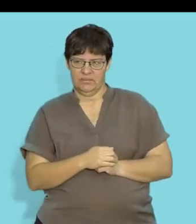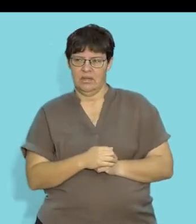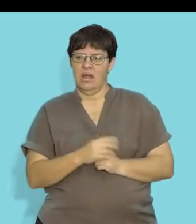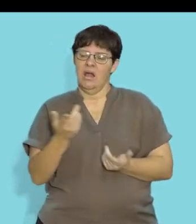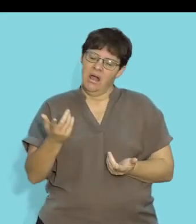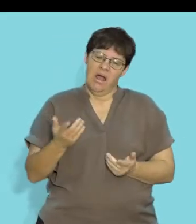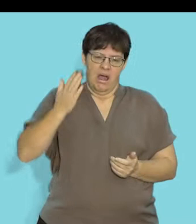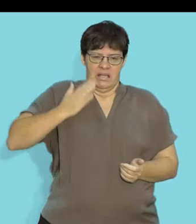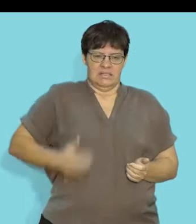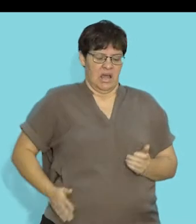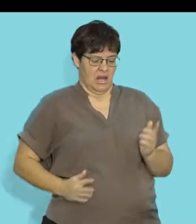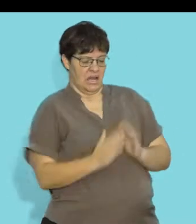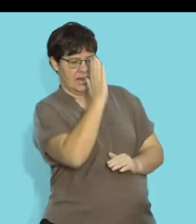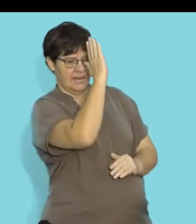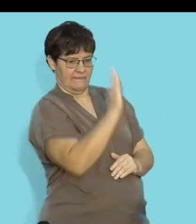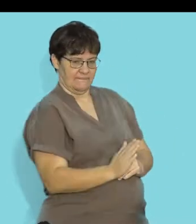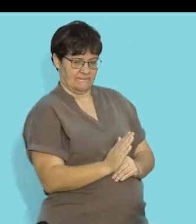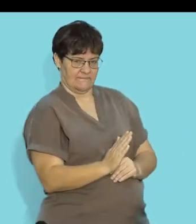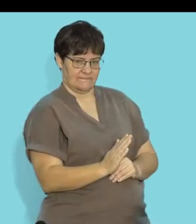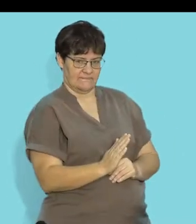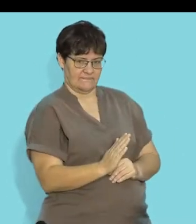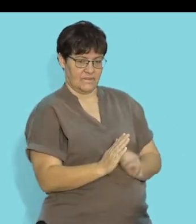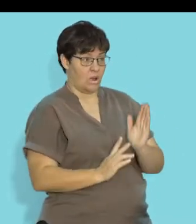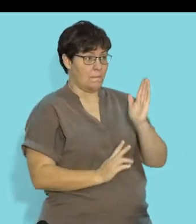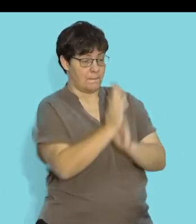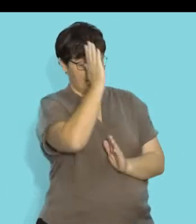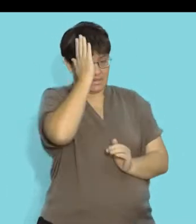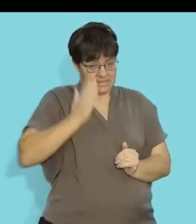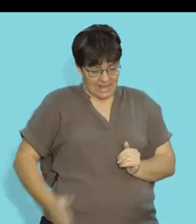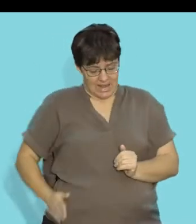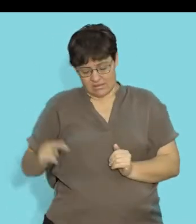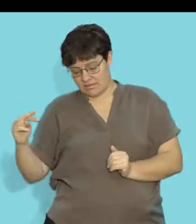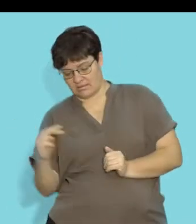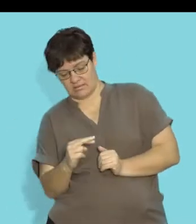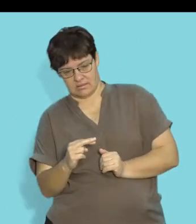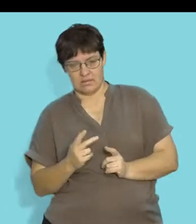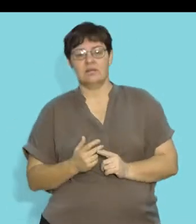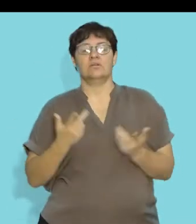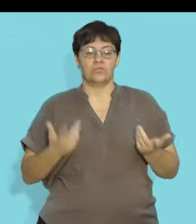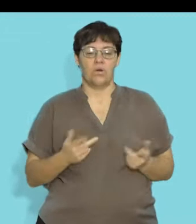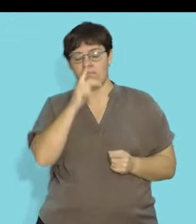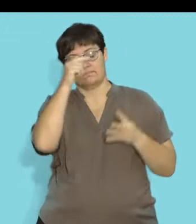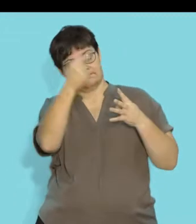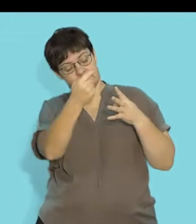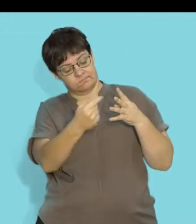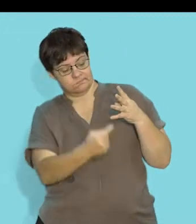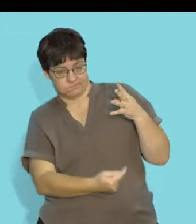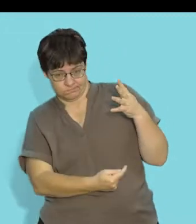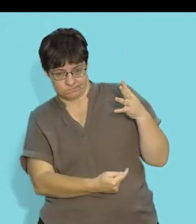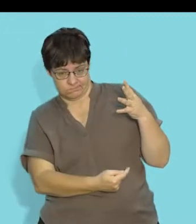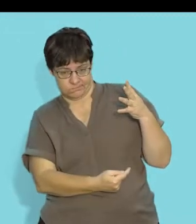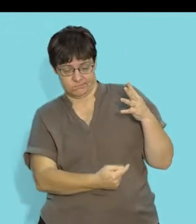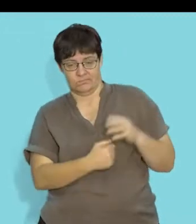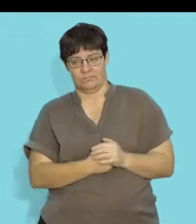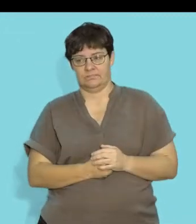is the side view that I've illustrated to you. And as a recap, we've got to go through these parts, and we know that